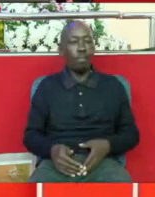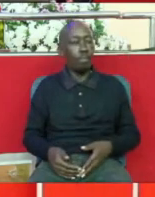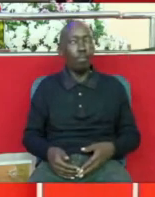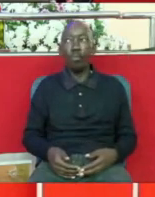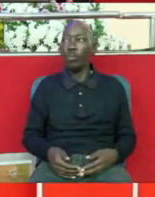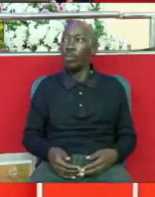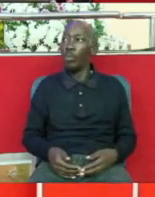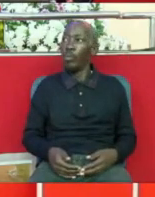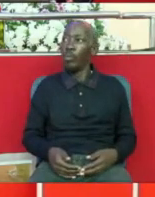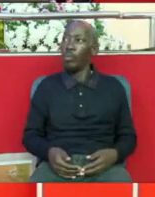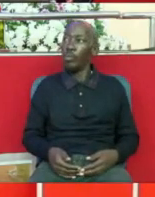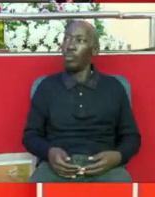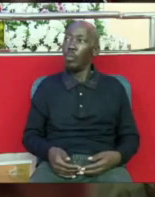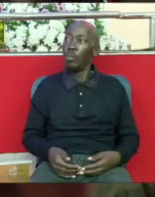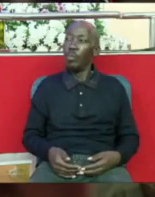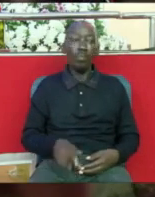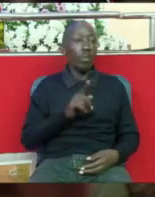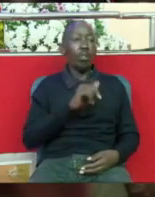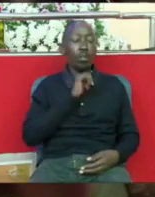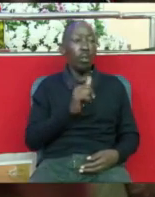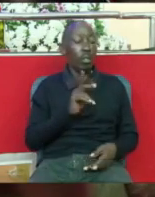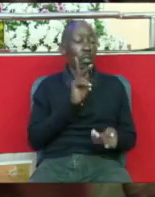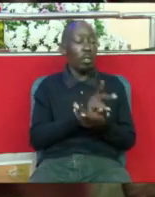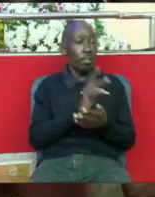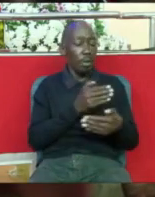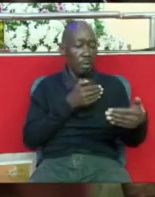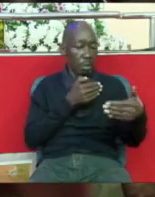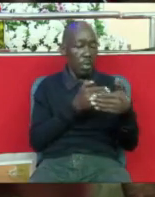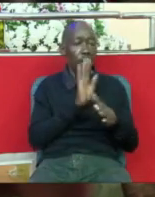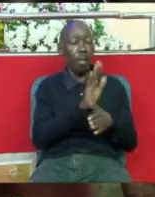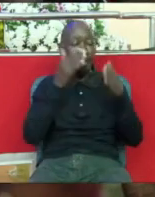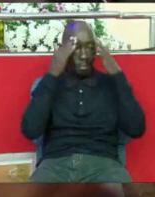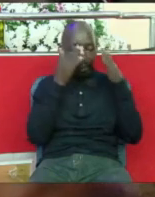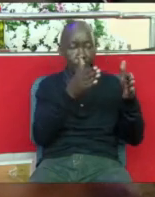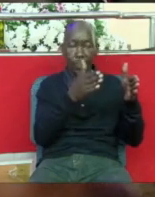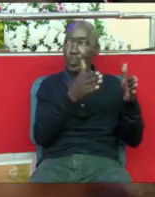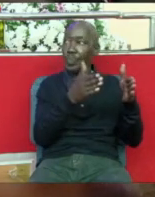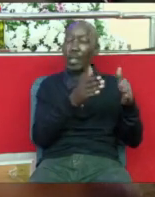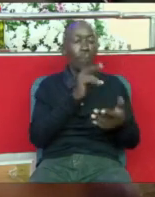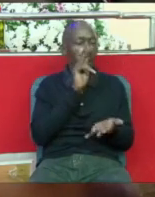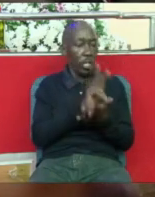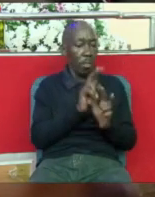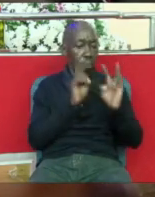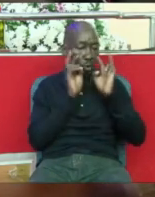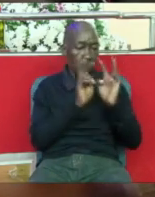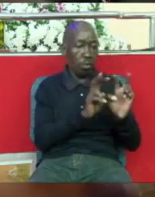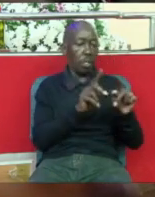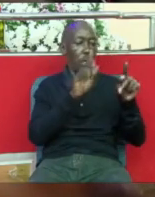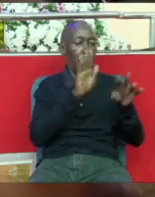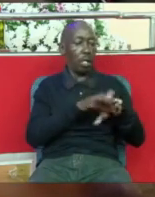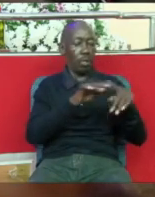wao. So that they don't lose their perspective. Wasipoteze mtazamo wao. So they keep looking at the ark of the